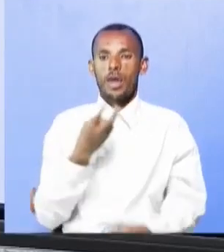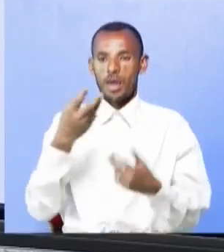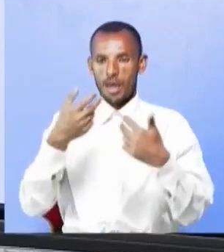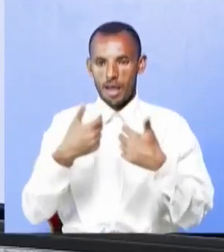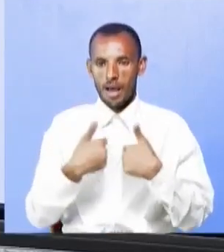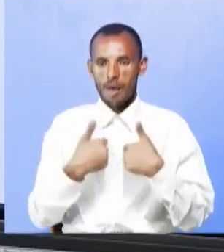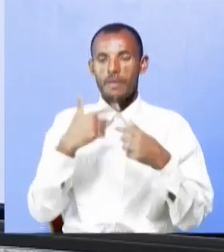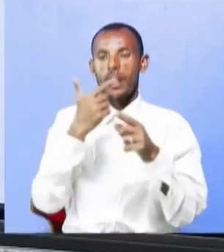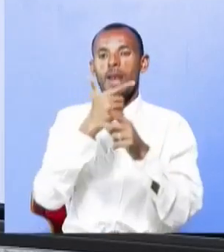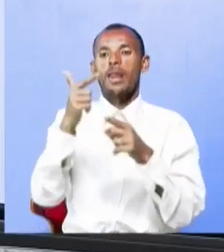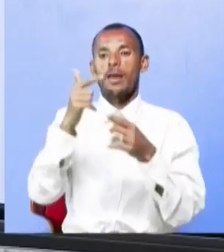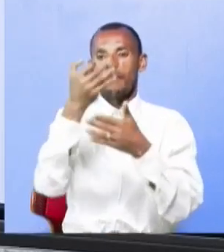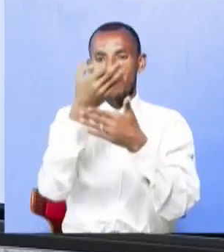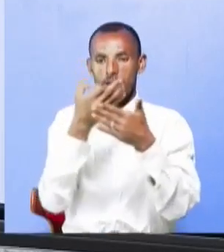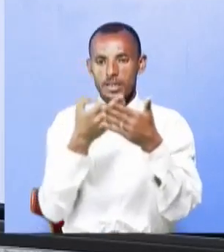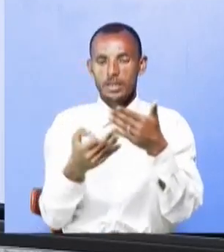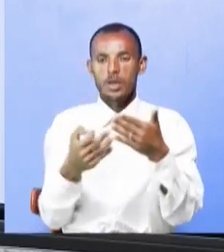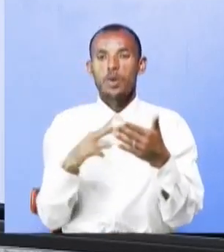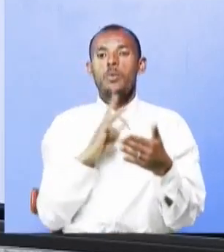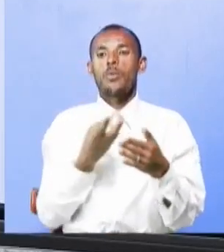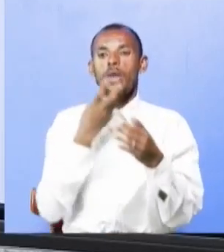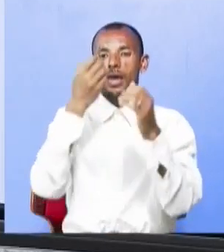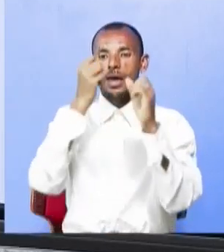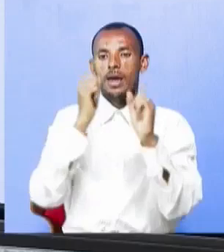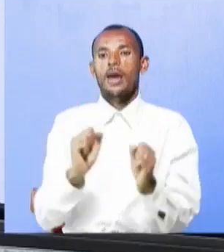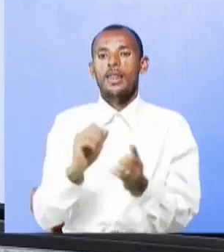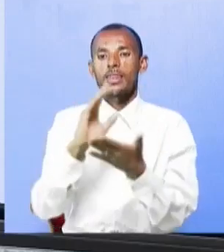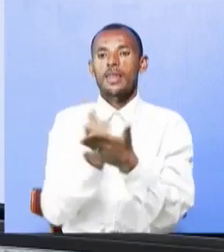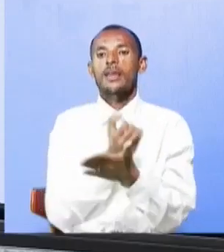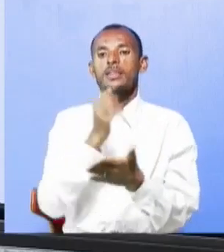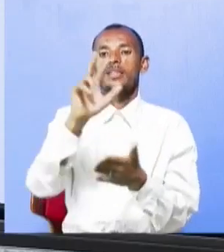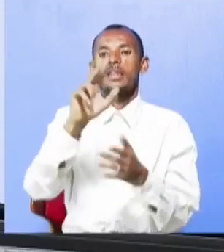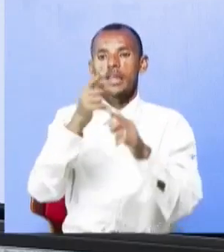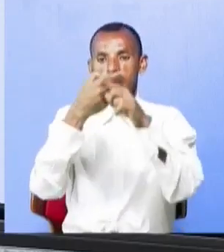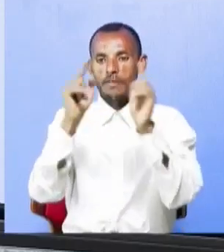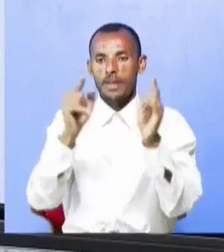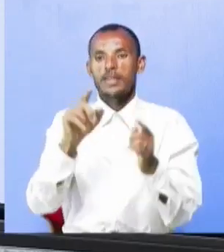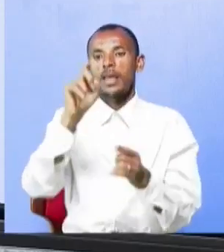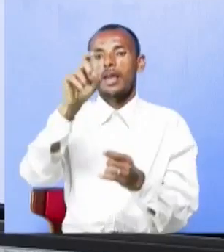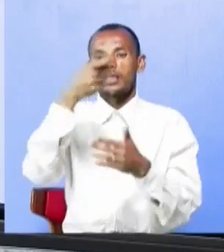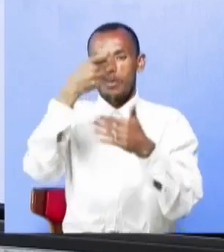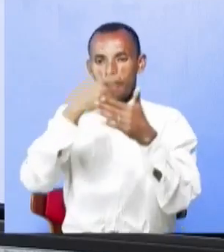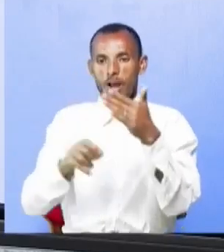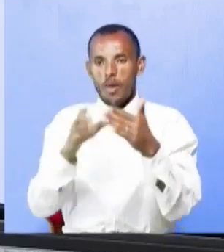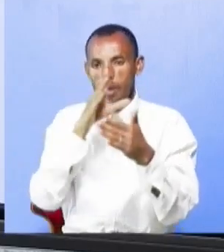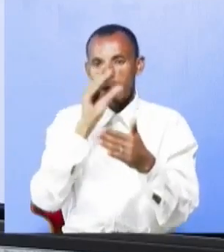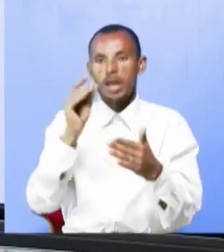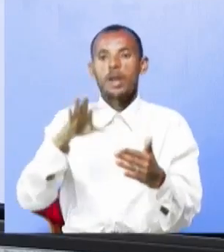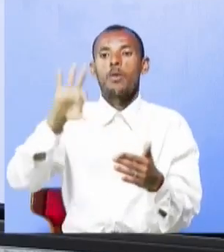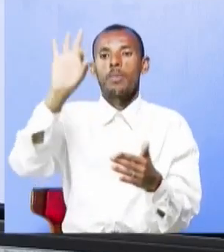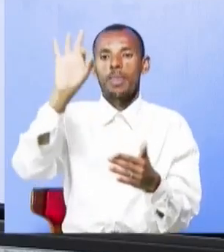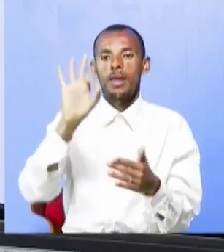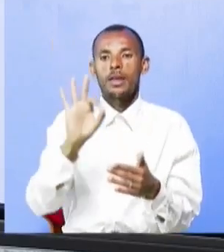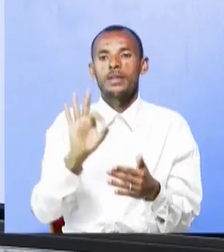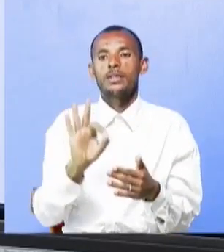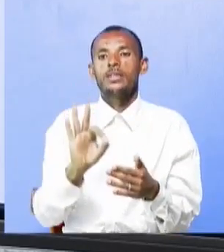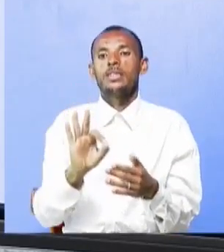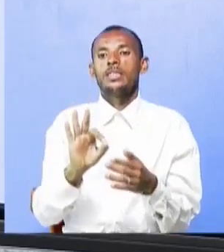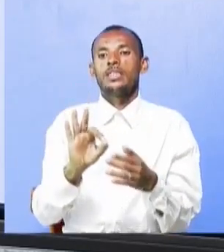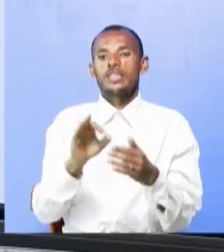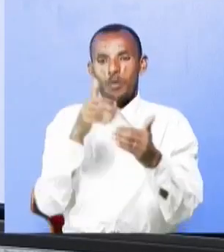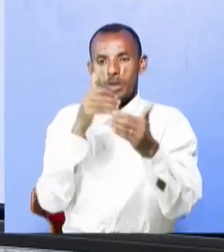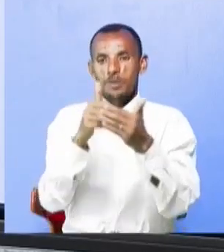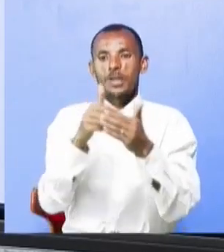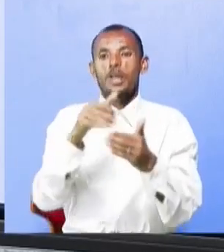linear function, we can take 3 different x values and obtain the